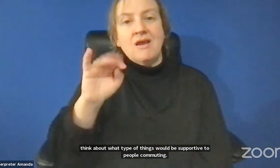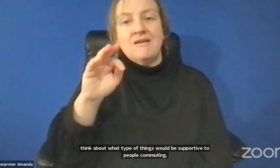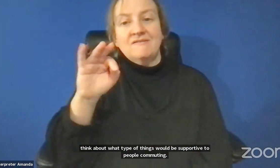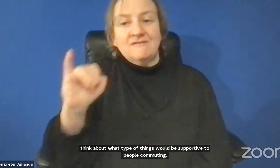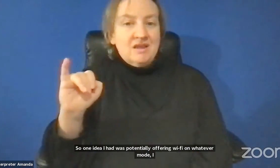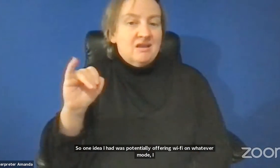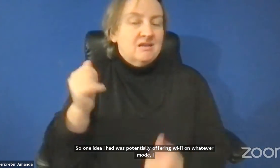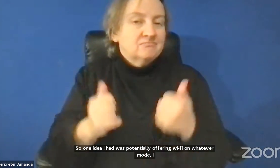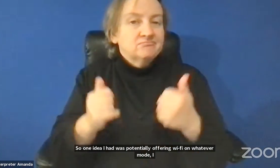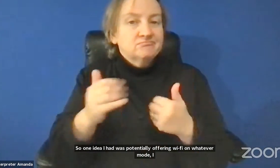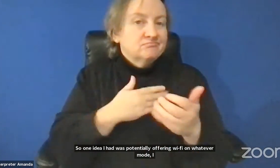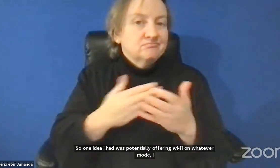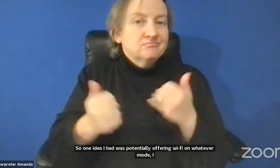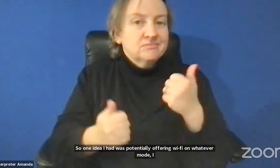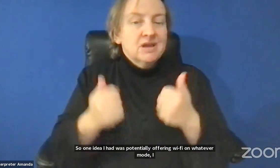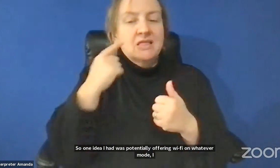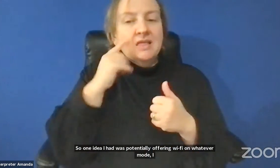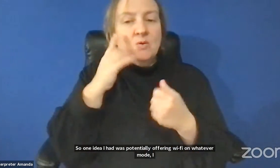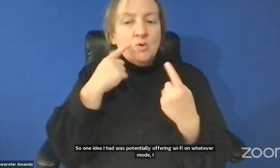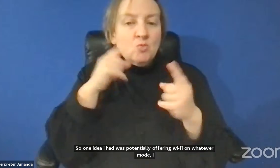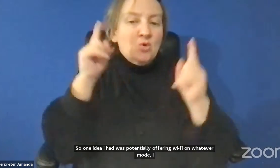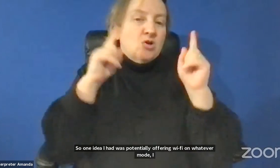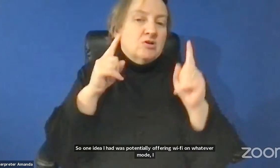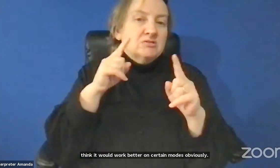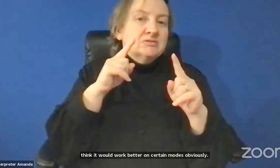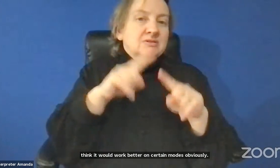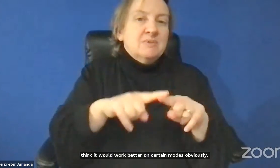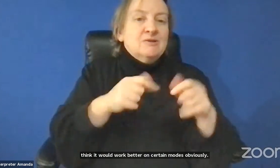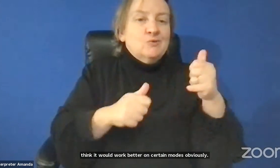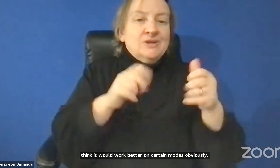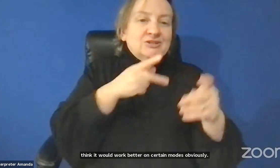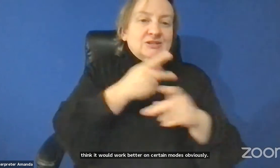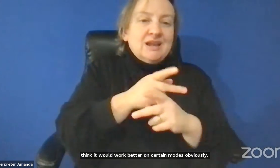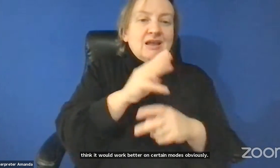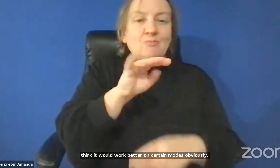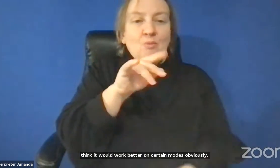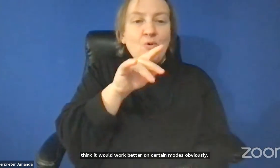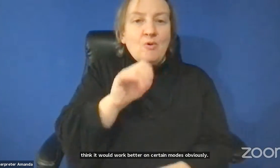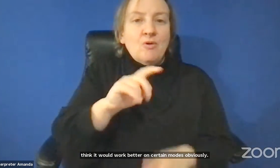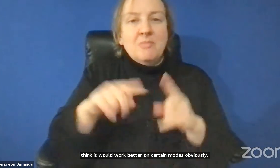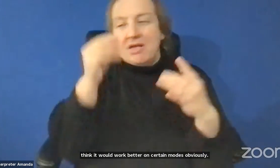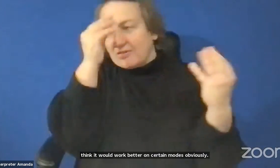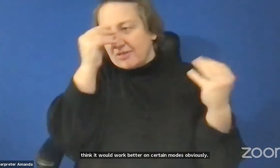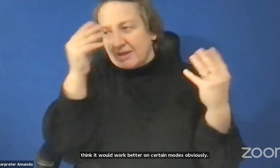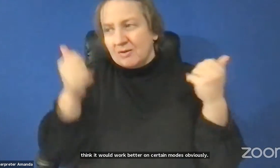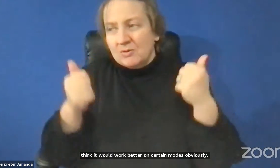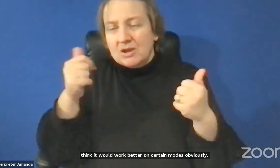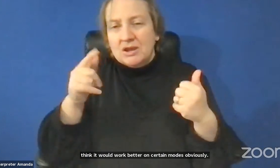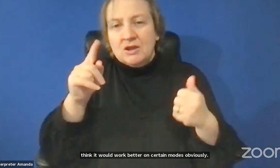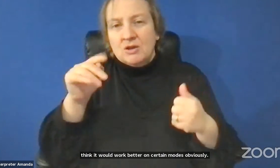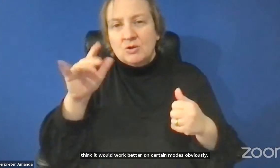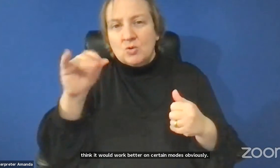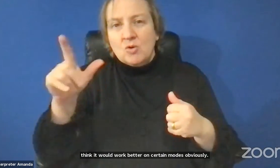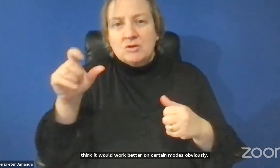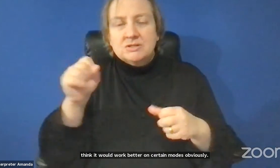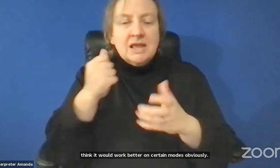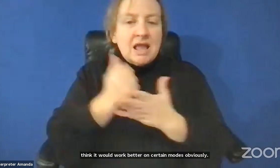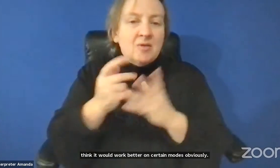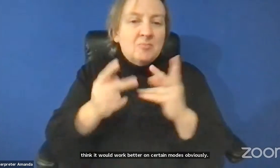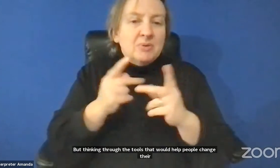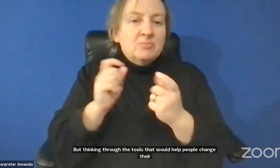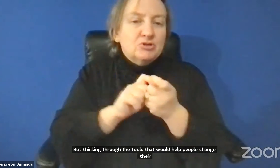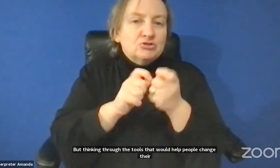work better on certain modes, obviously, but thinking through the tools that would help people change their behavior from driving and